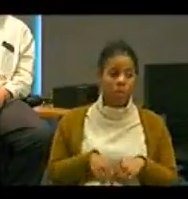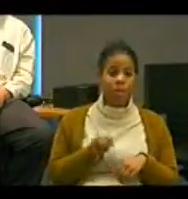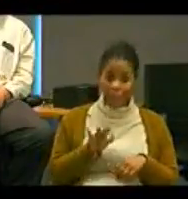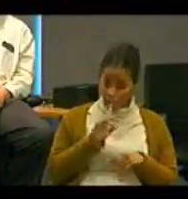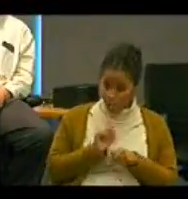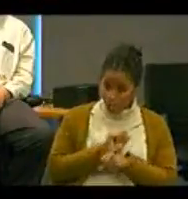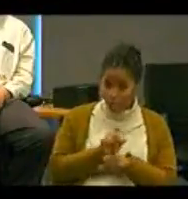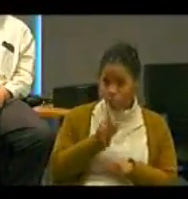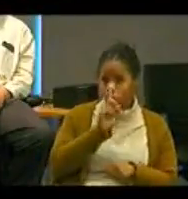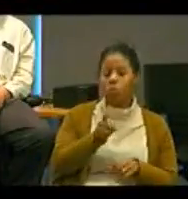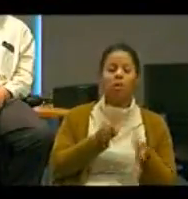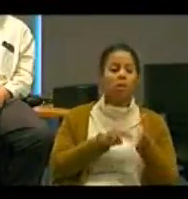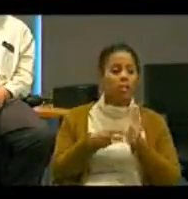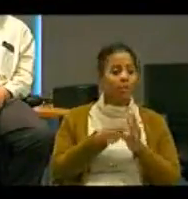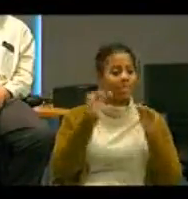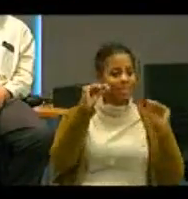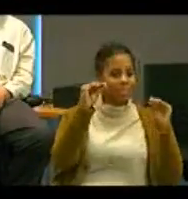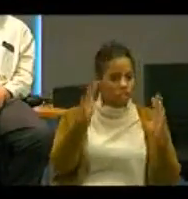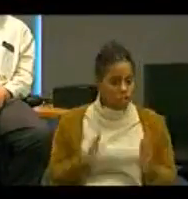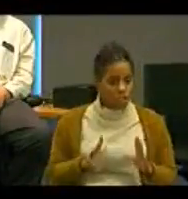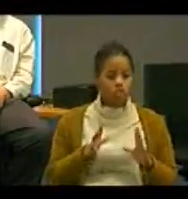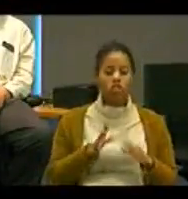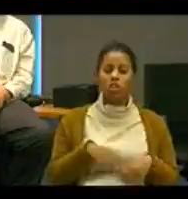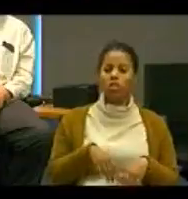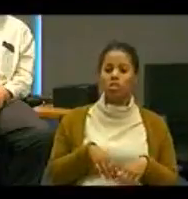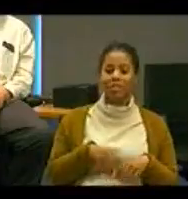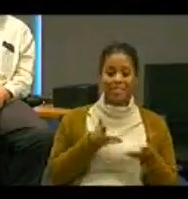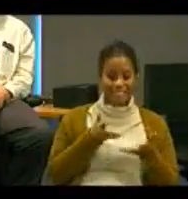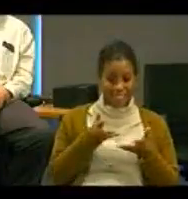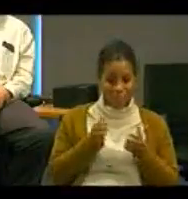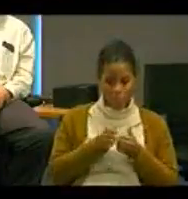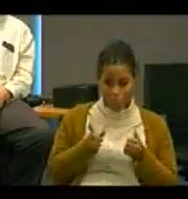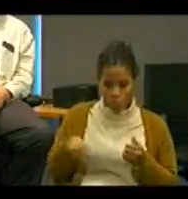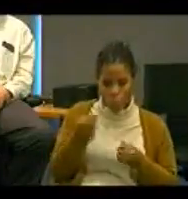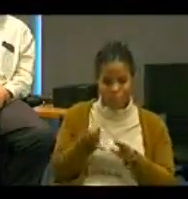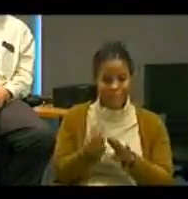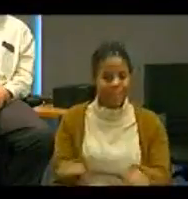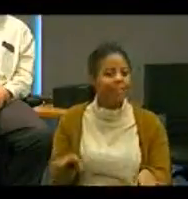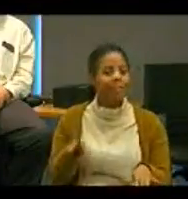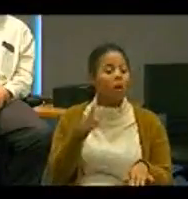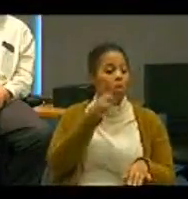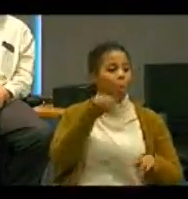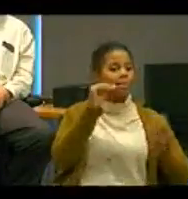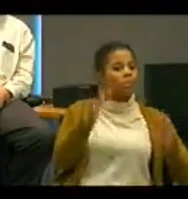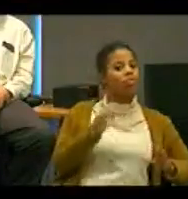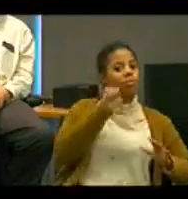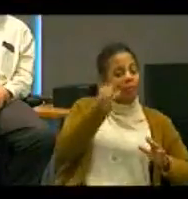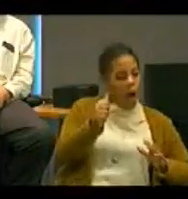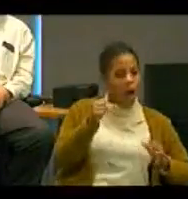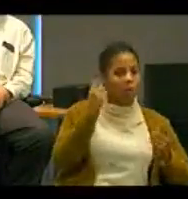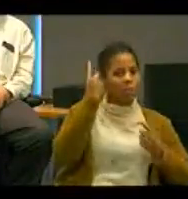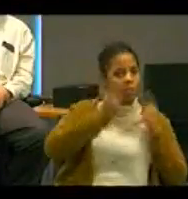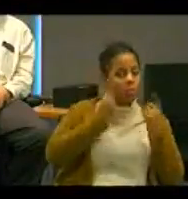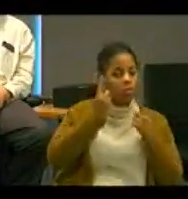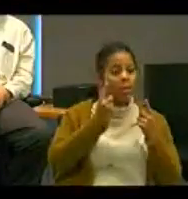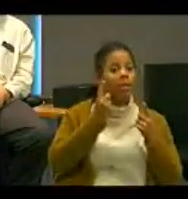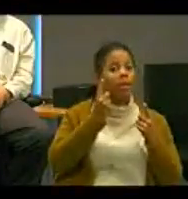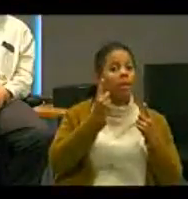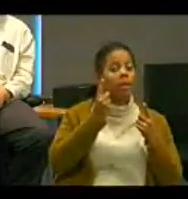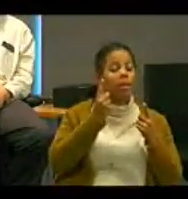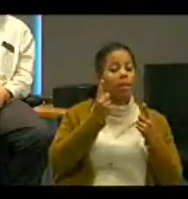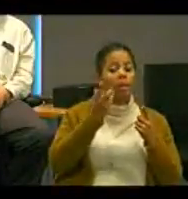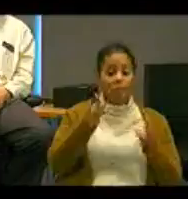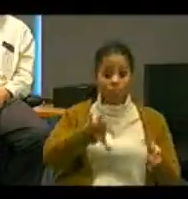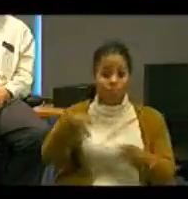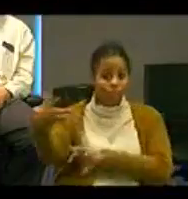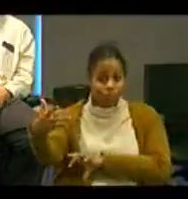then that means that teachers dealing with these kids aren't taking into account that it may be coming from a disability from which